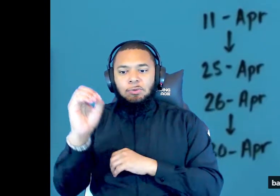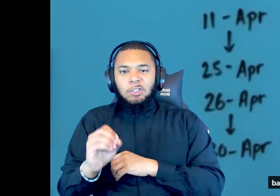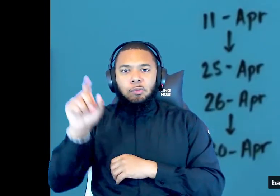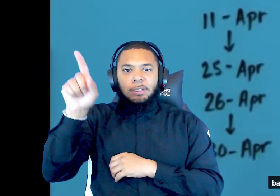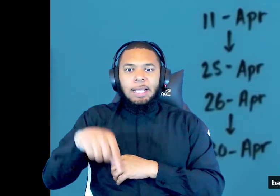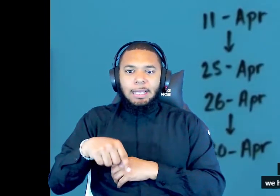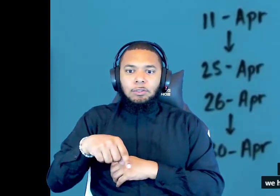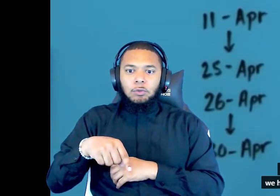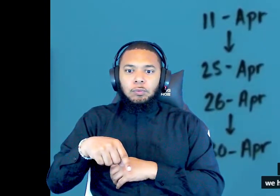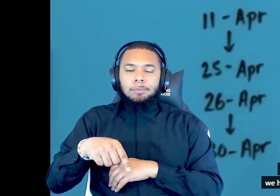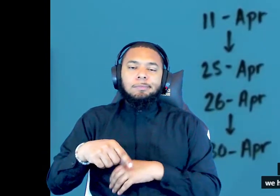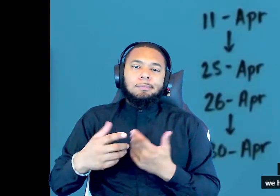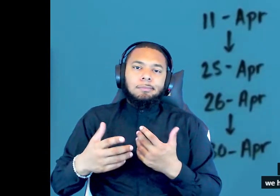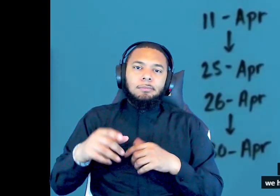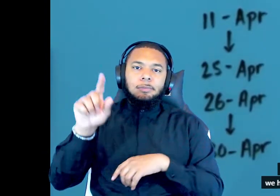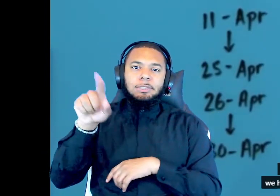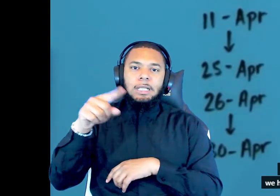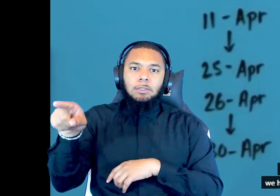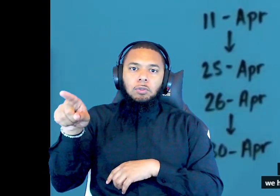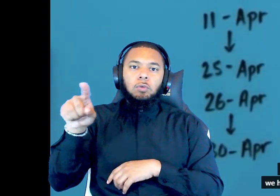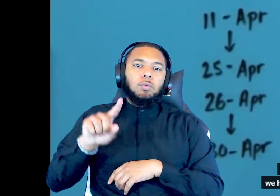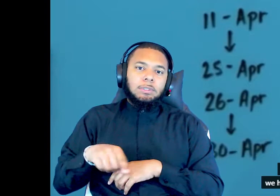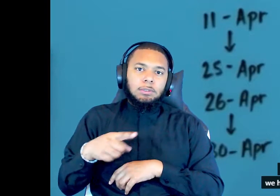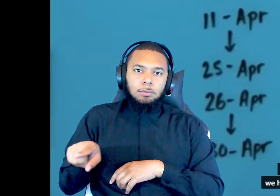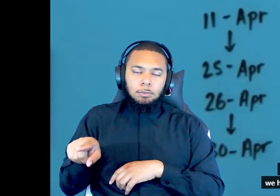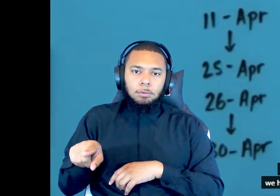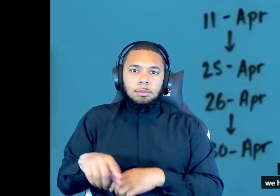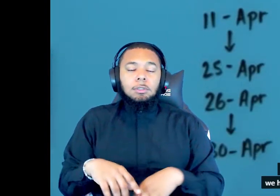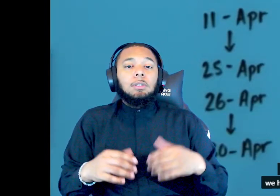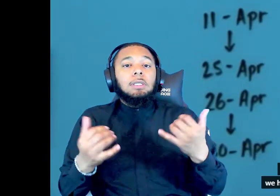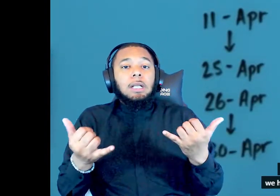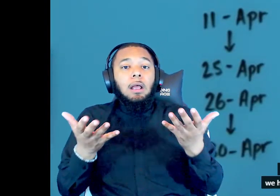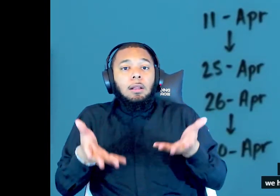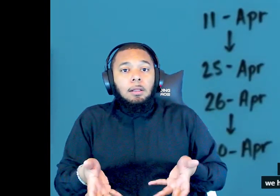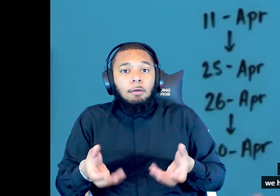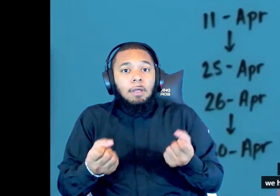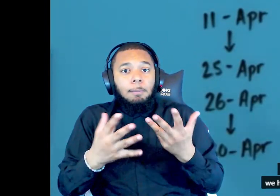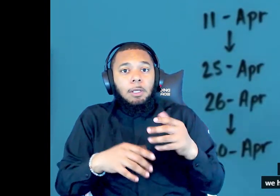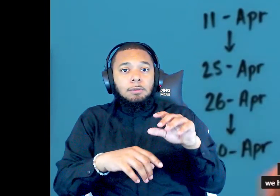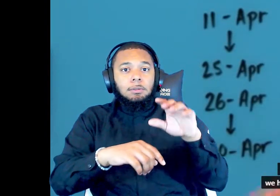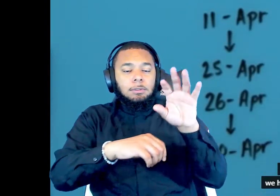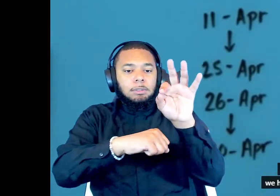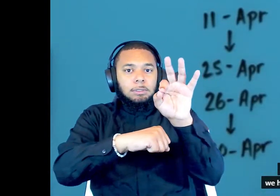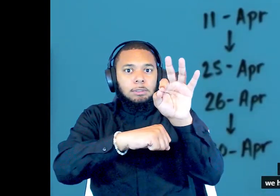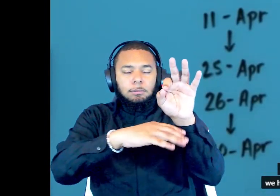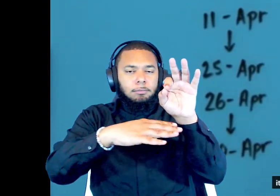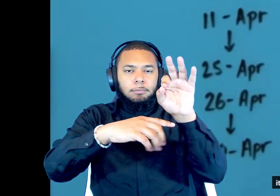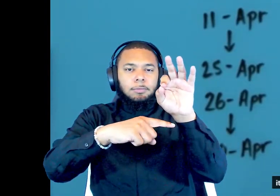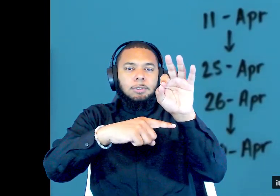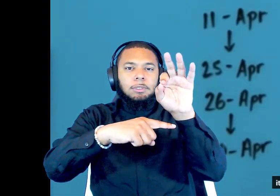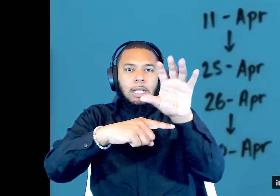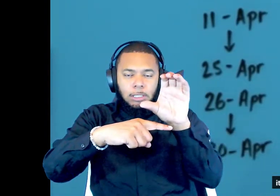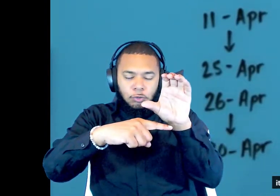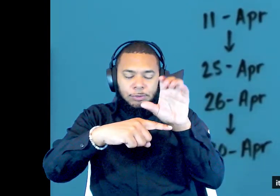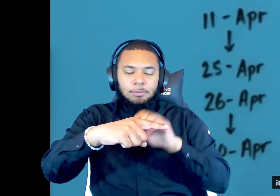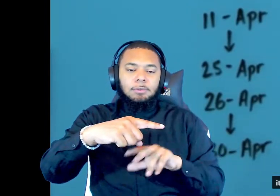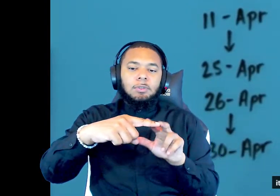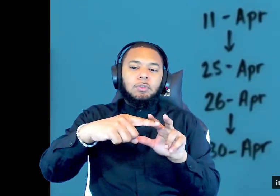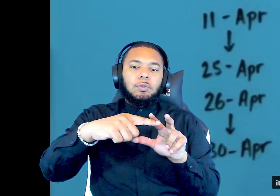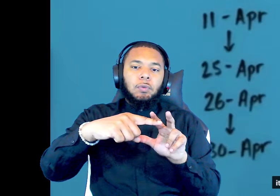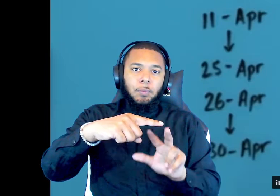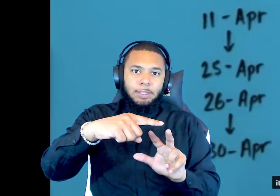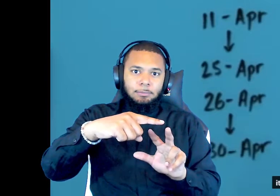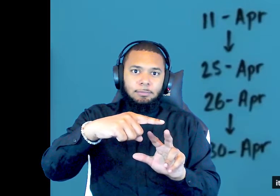zeros, those are going to divide away. And then we have 900 into 3 groups. 9 divided by 3 is